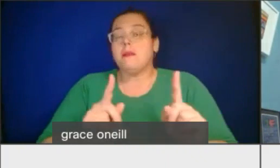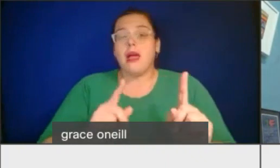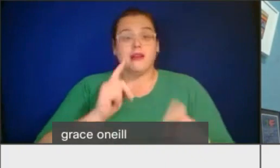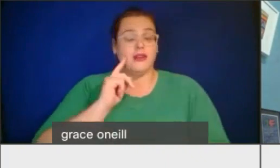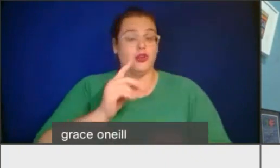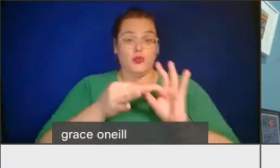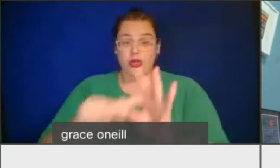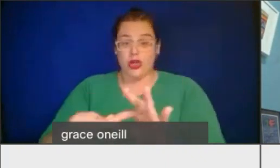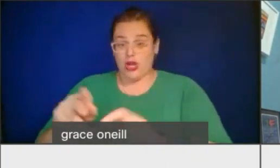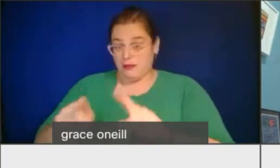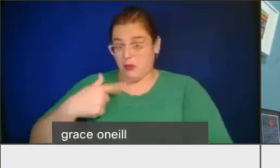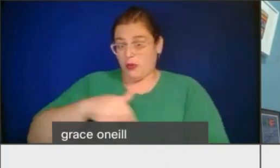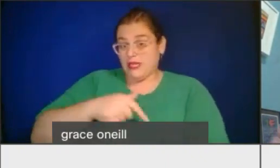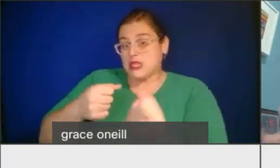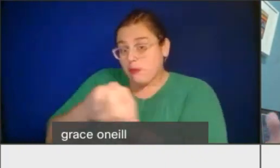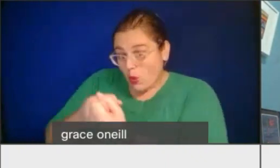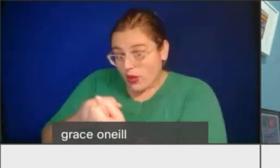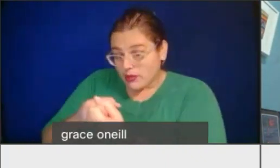regarding the people that we support.